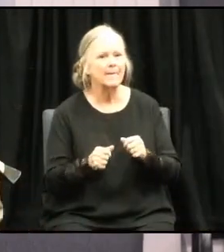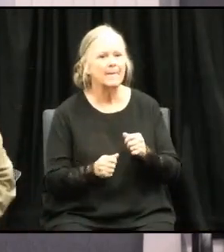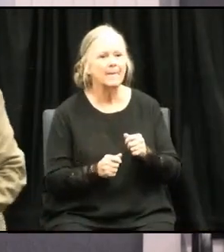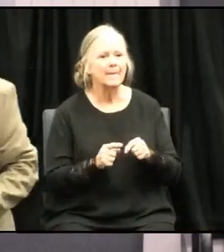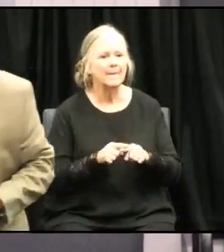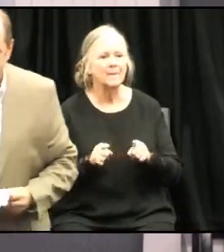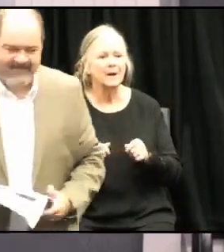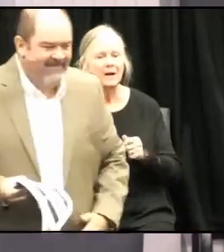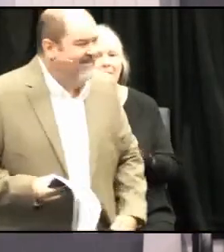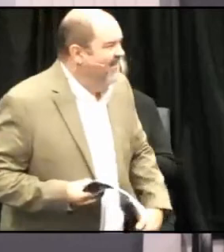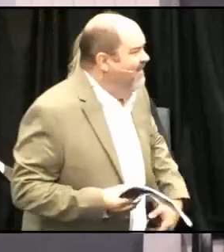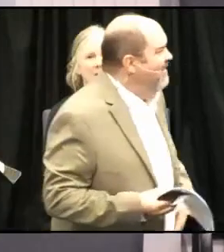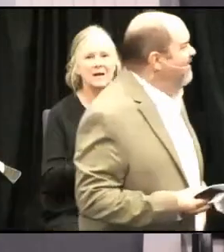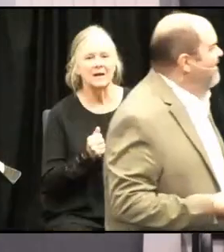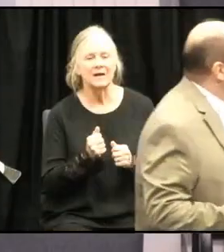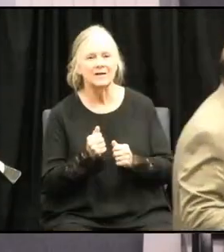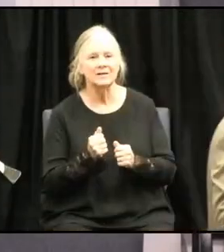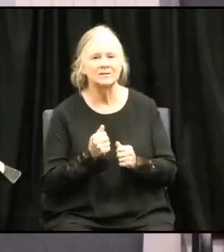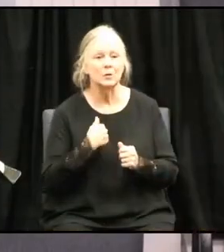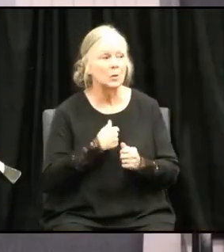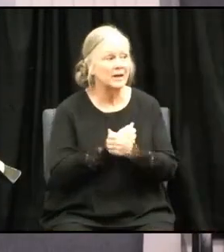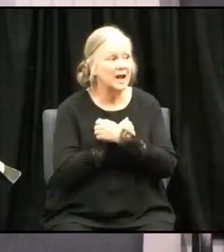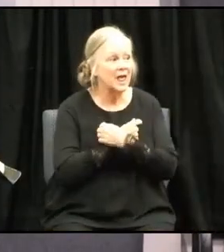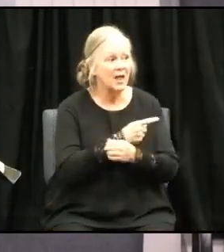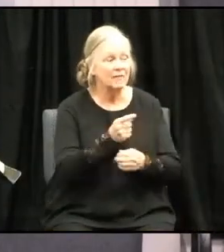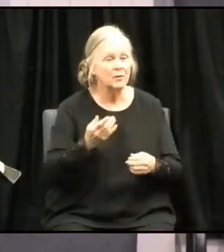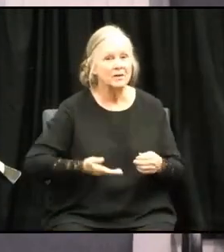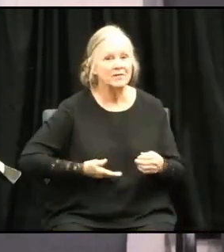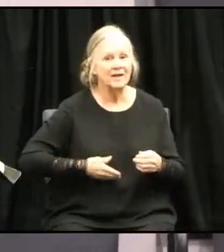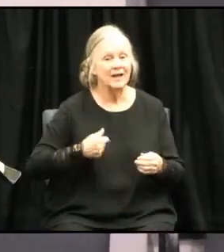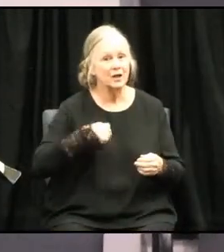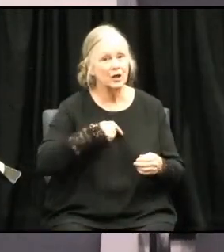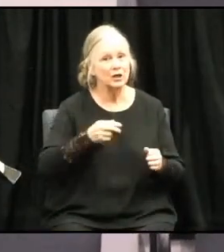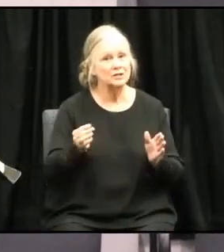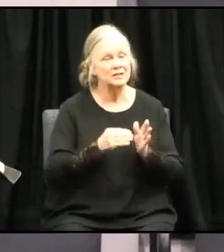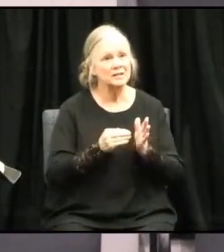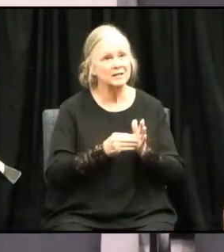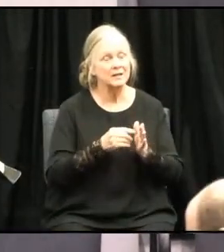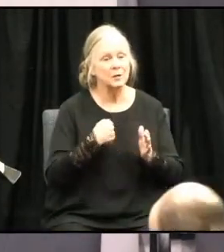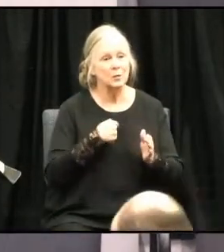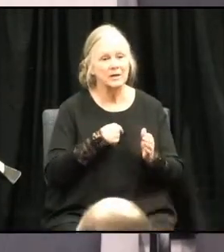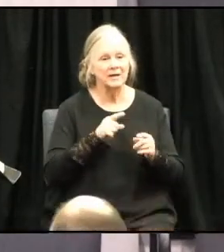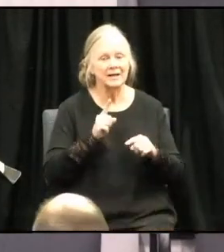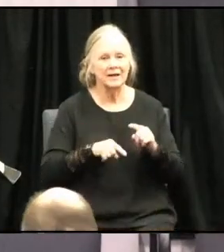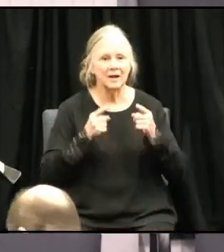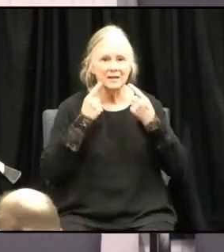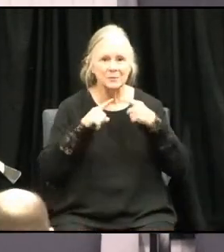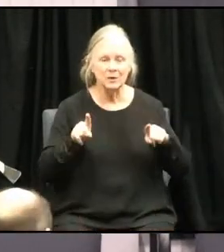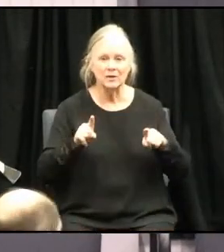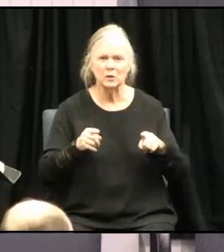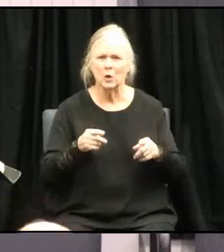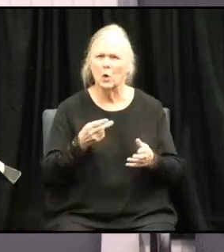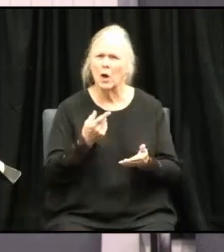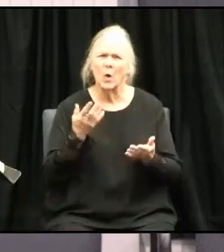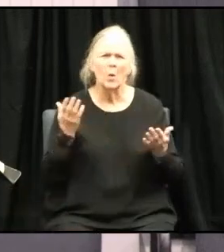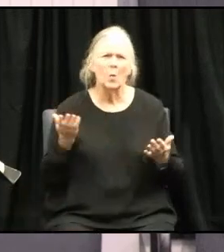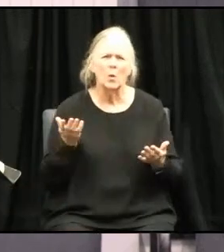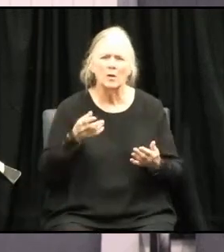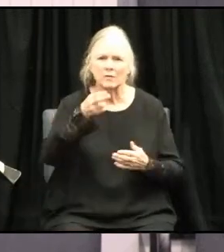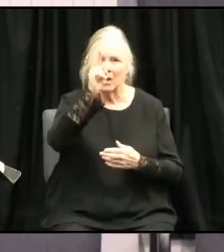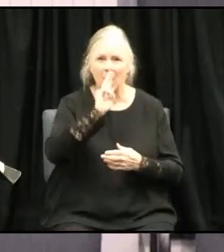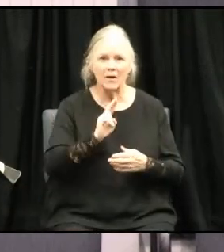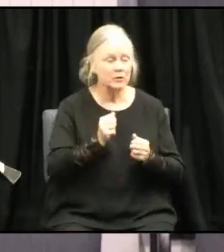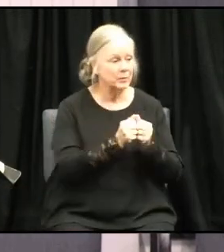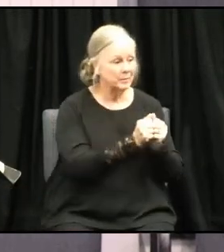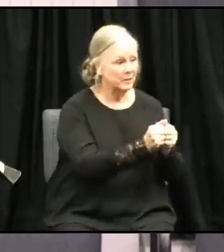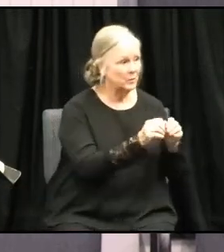us a little bit, as much as we love you, to invite us again. And cannot express what an honor it is to be with family